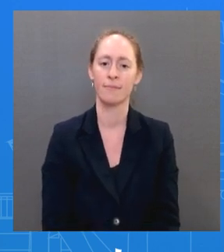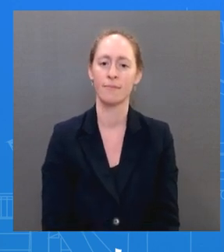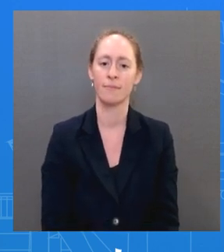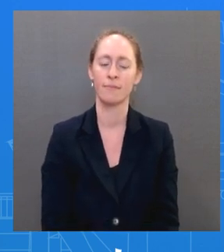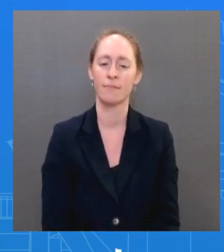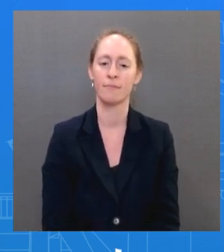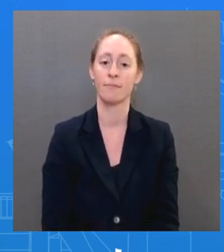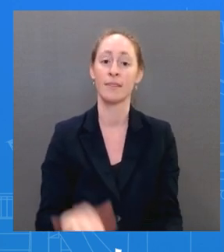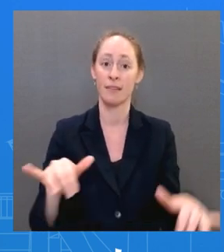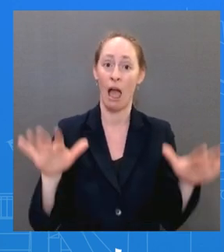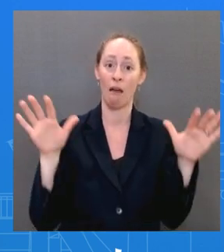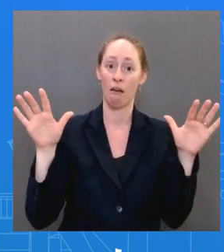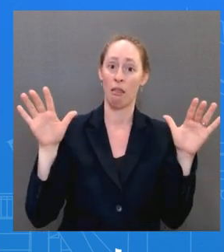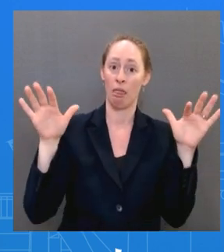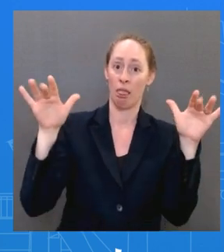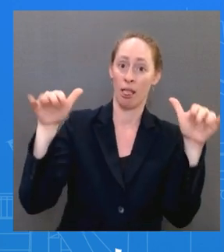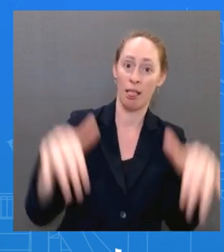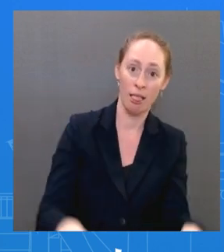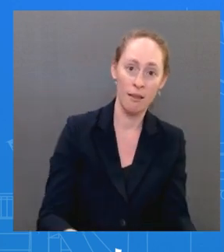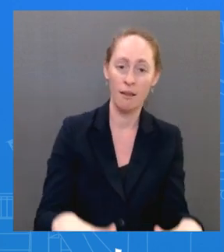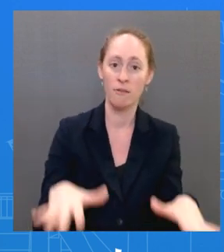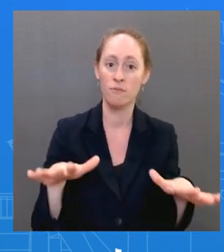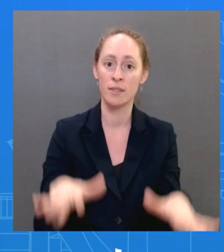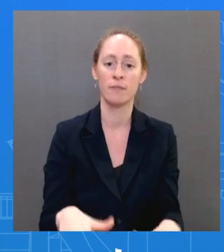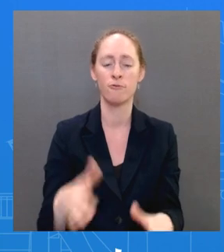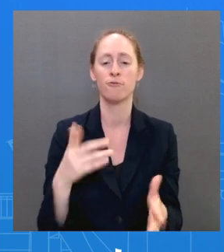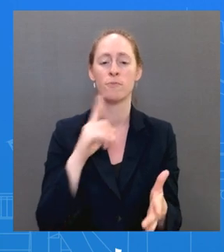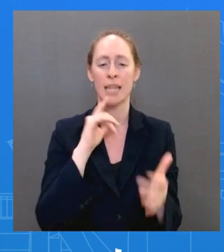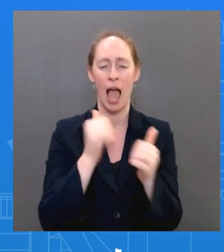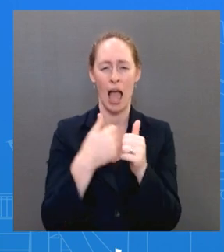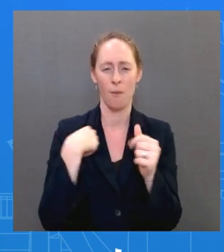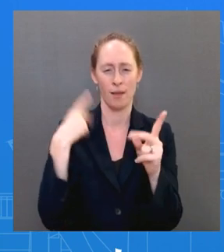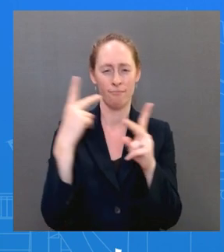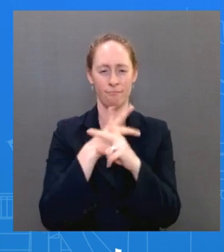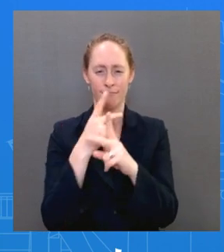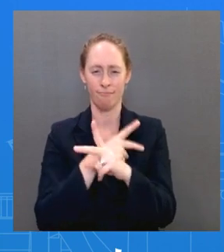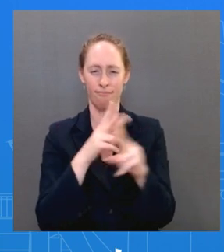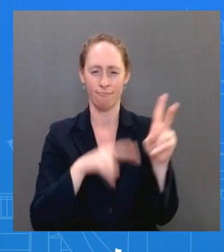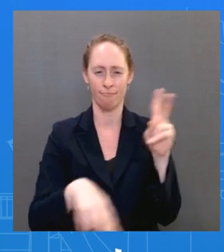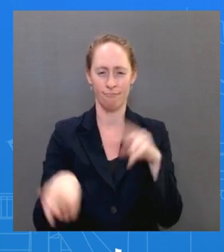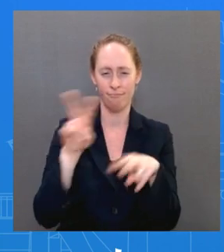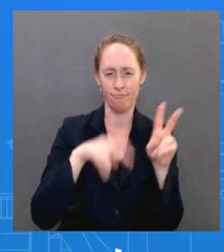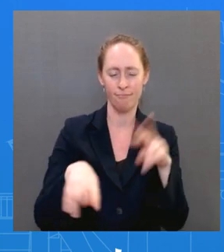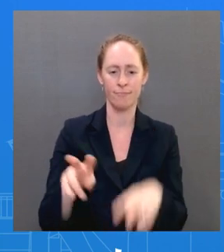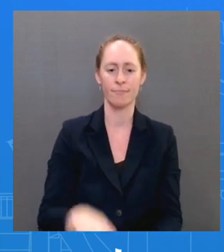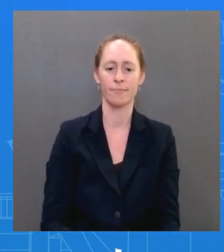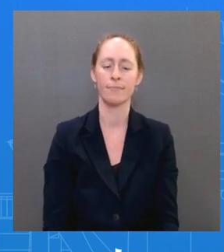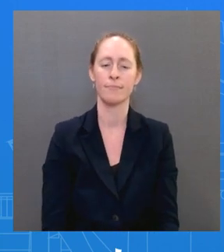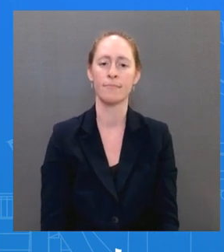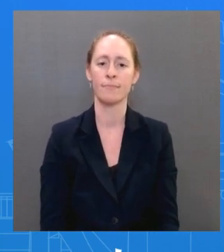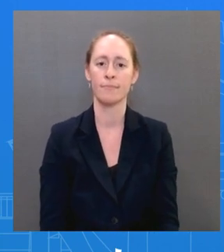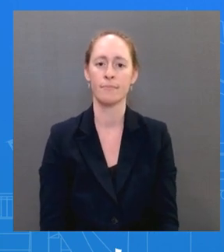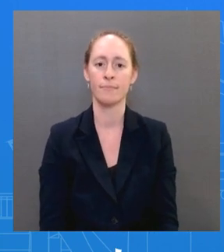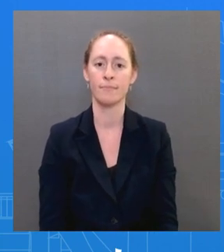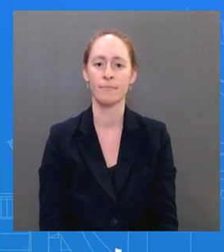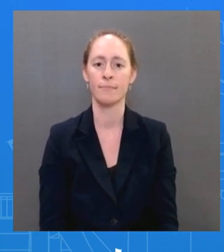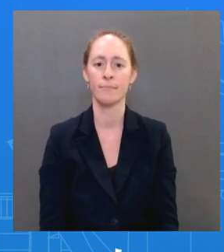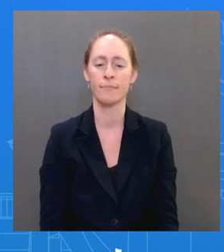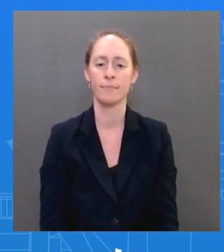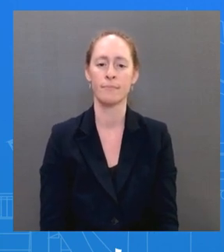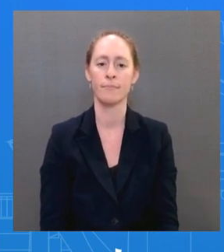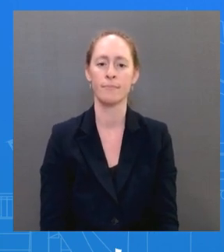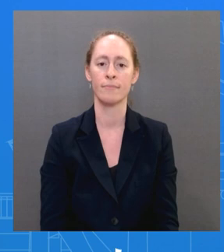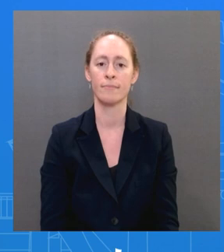is not what we generally see in a recession or even a pre-recession, because we're seeing the strength of the economy and the labor market. So that's really